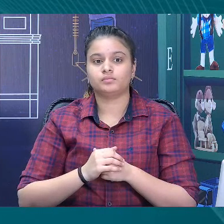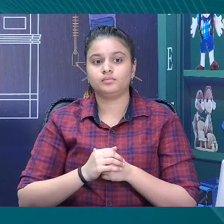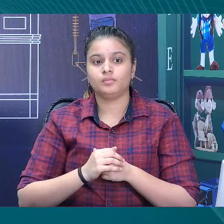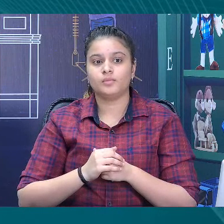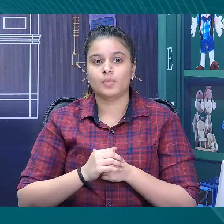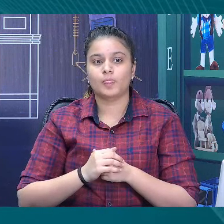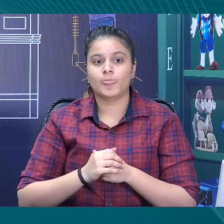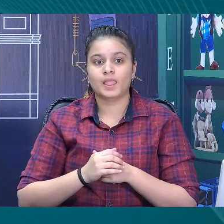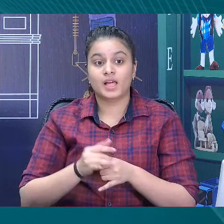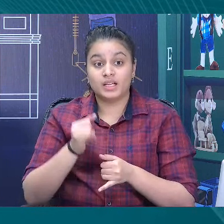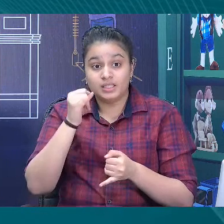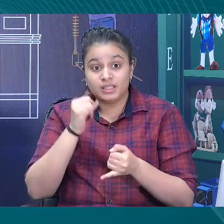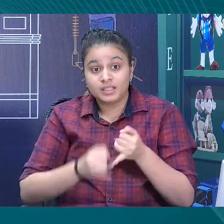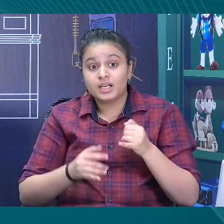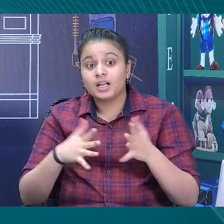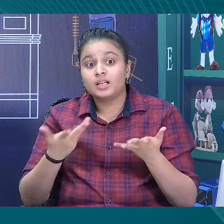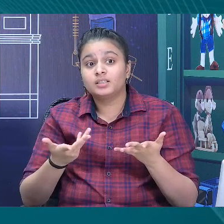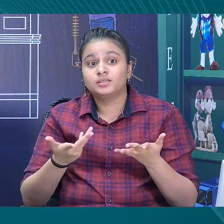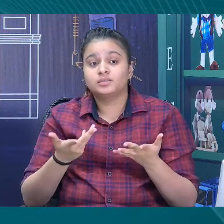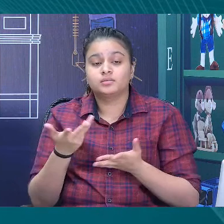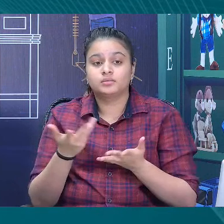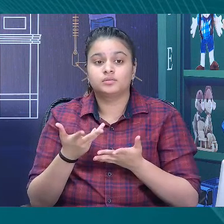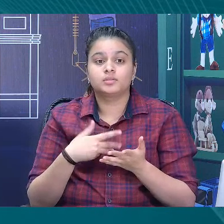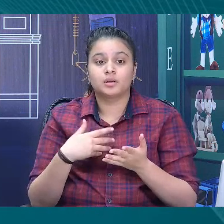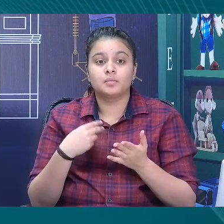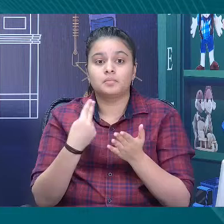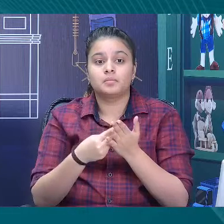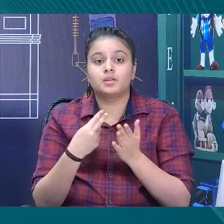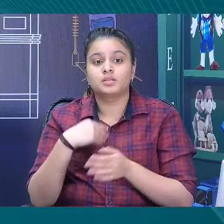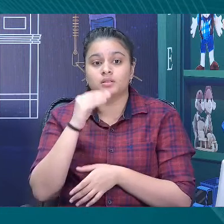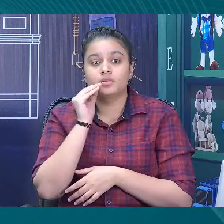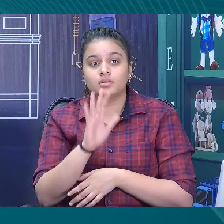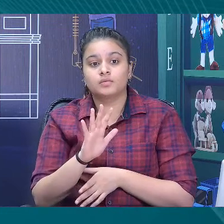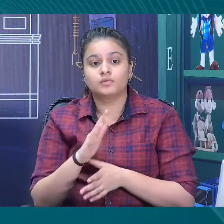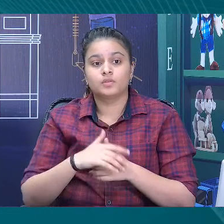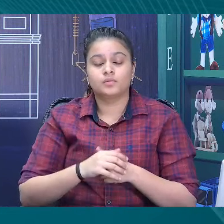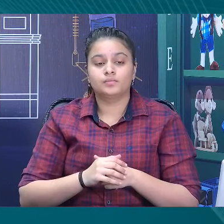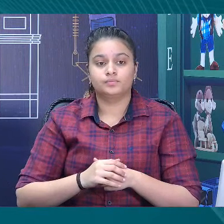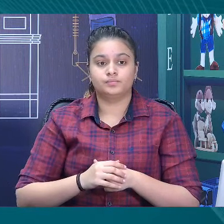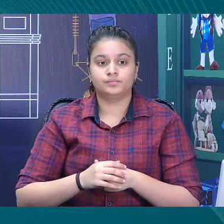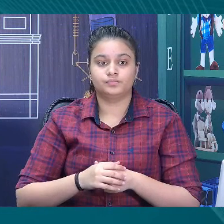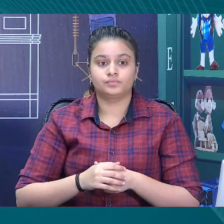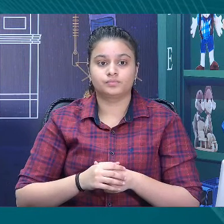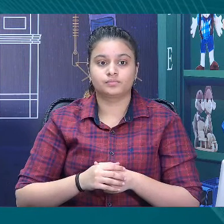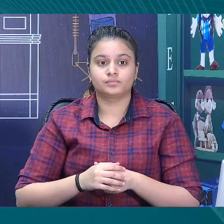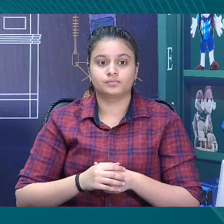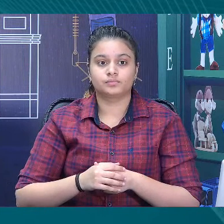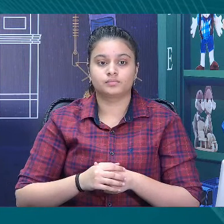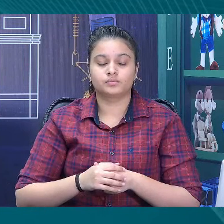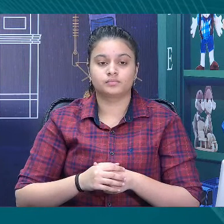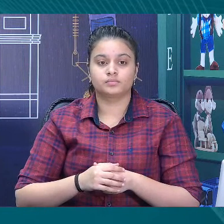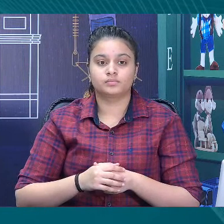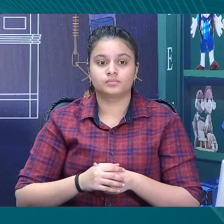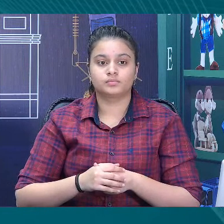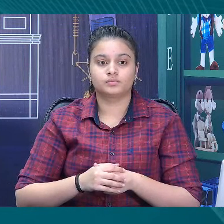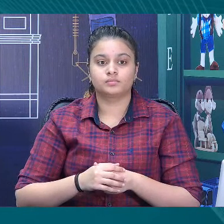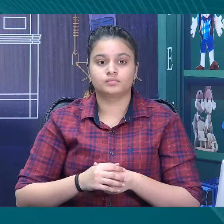the last thing that I would really like to mention about this before we move on is that how in